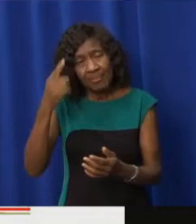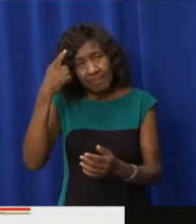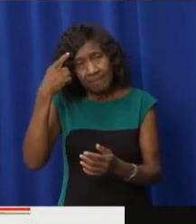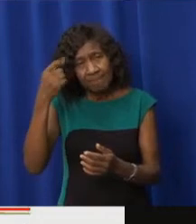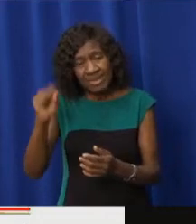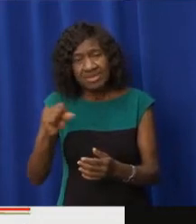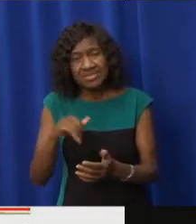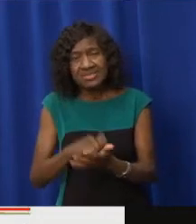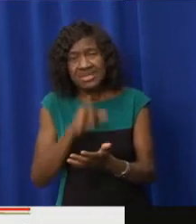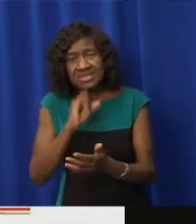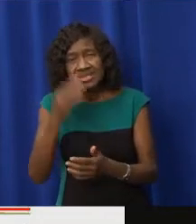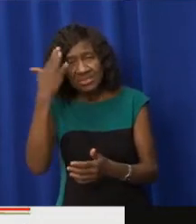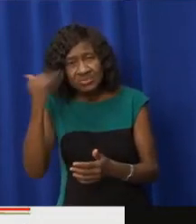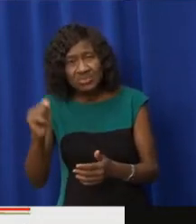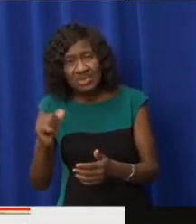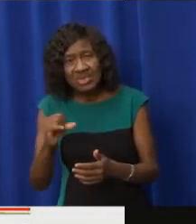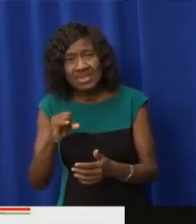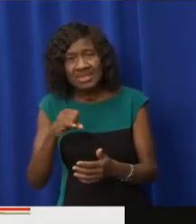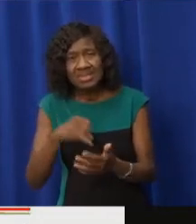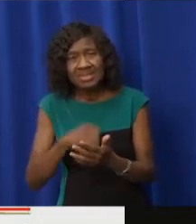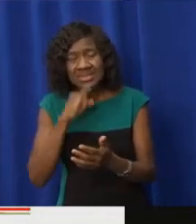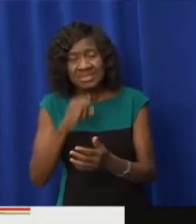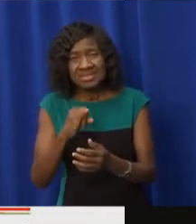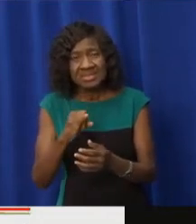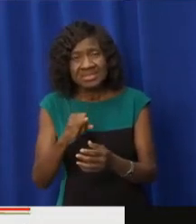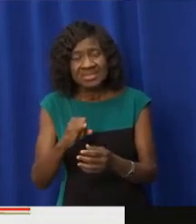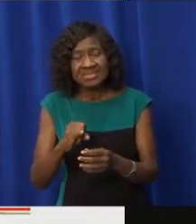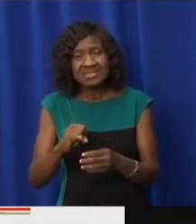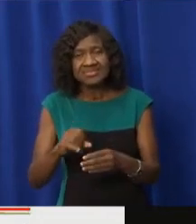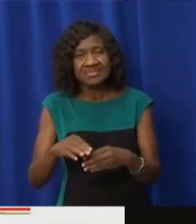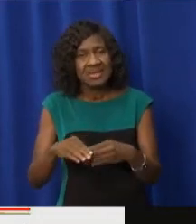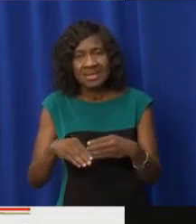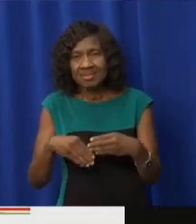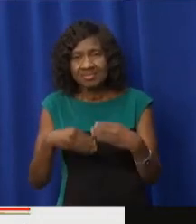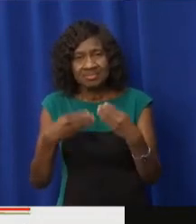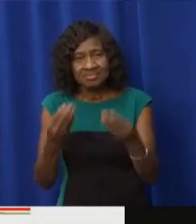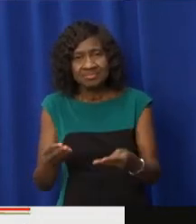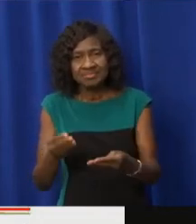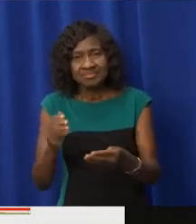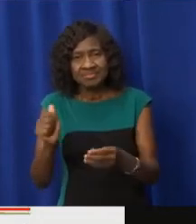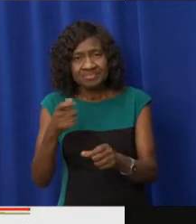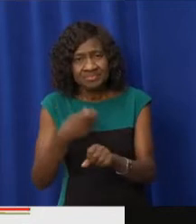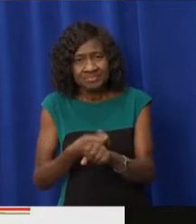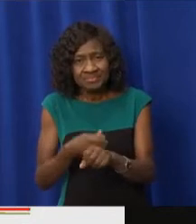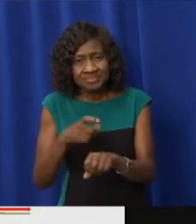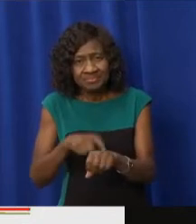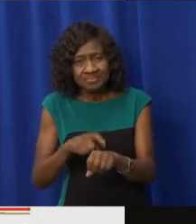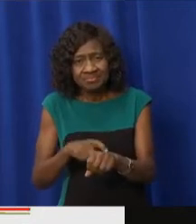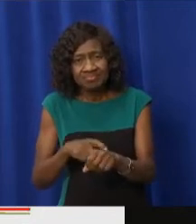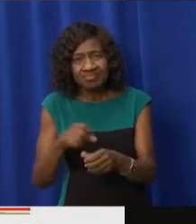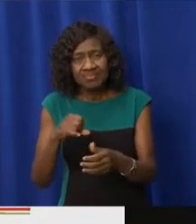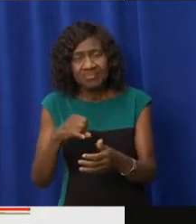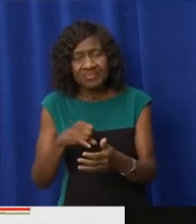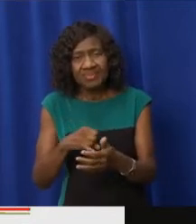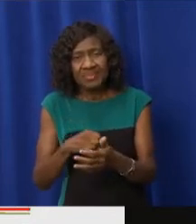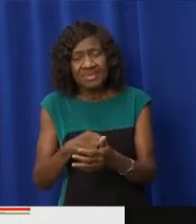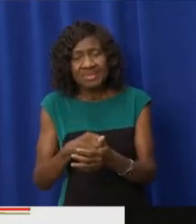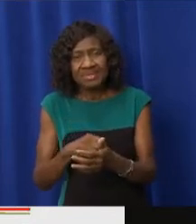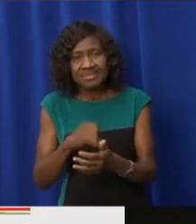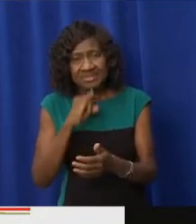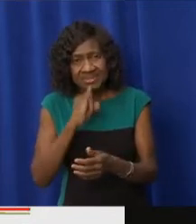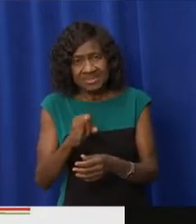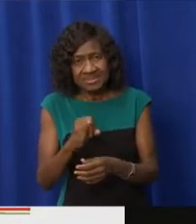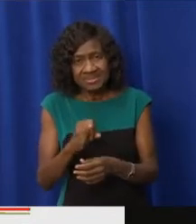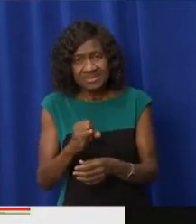devastating effect even in this century that we're in now, which we all clearly think is the most modern, and it should be, and it is.